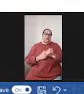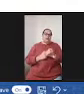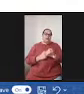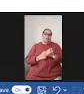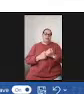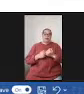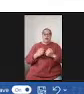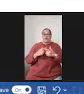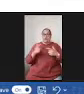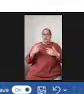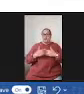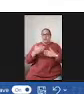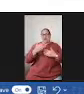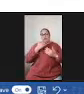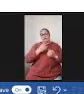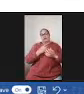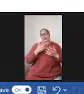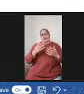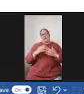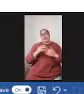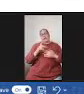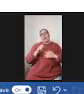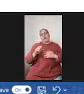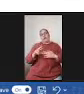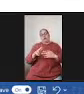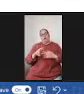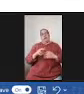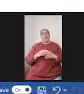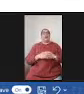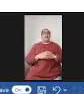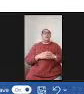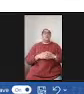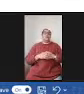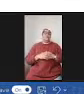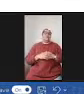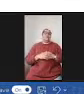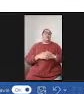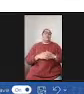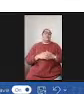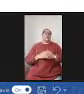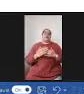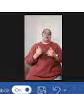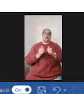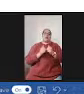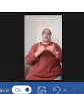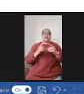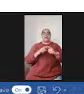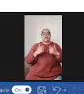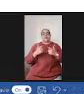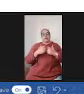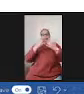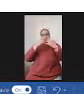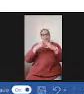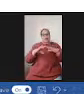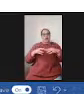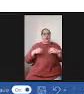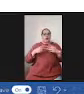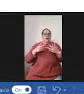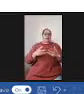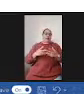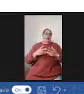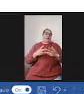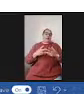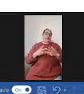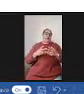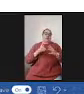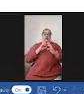concurrence? Thank you very much, Member Lecker. Subsequently, colleagues, the committee considered and adopted this